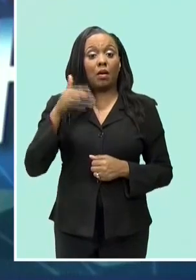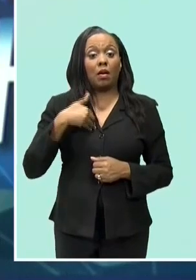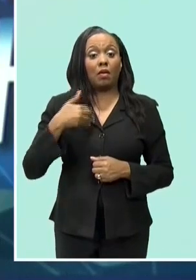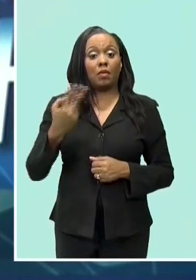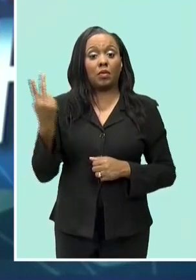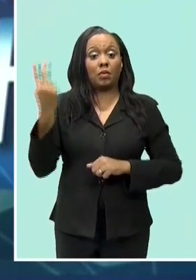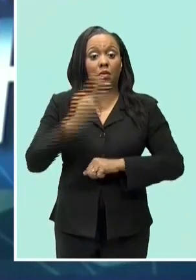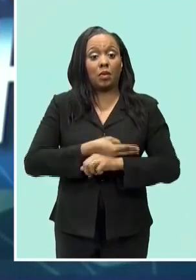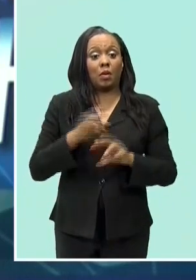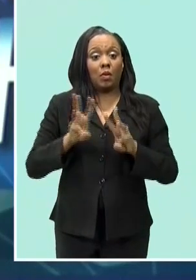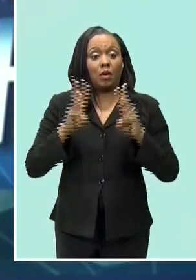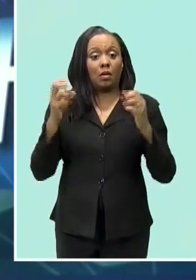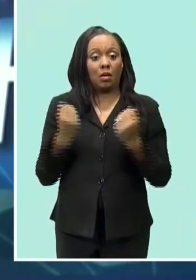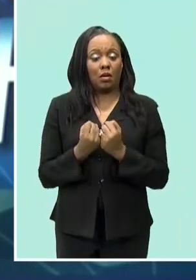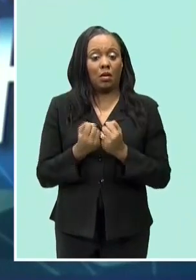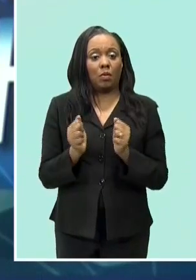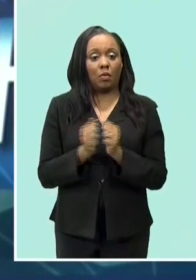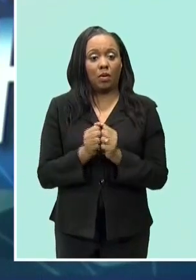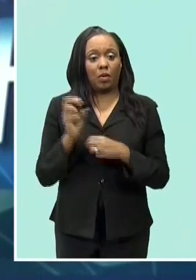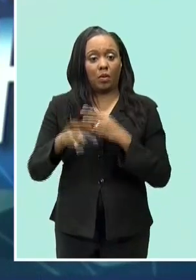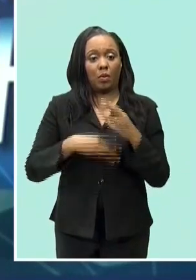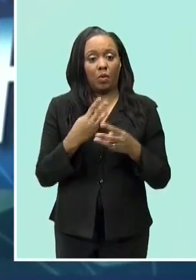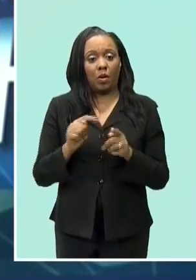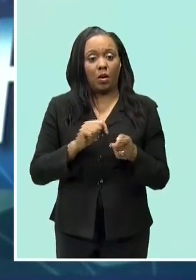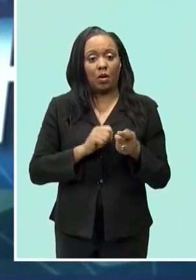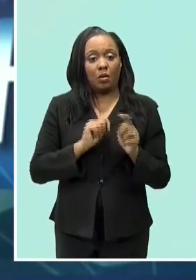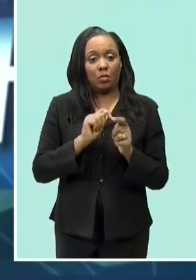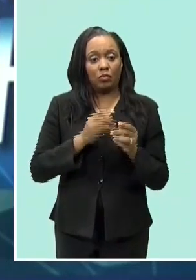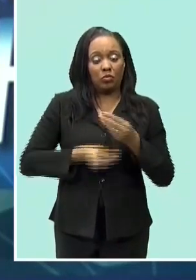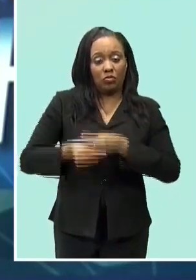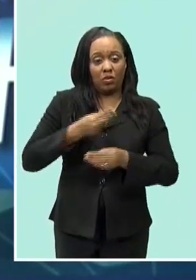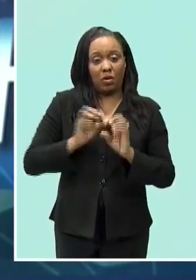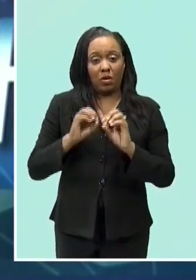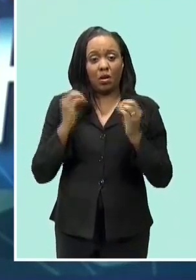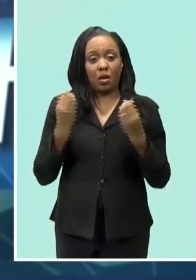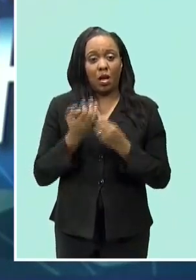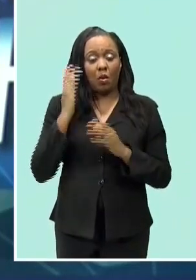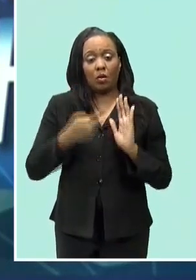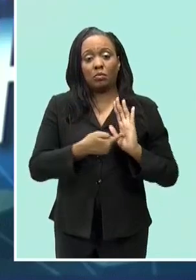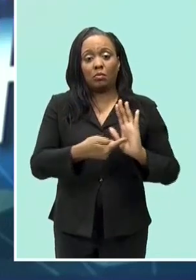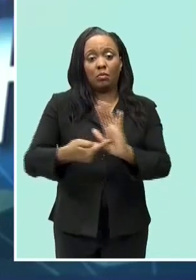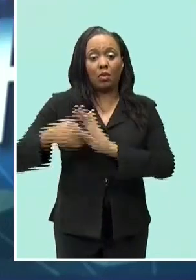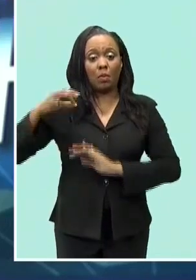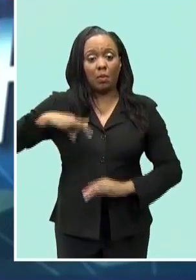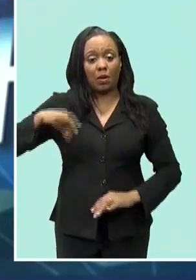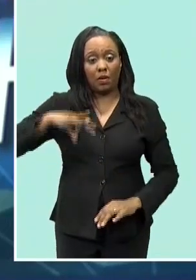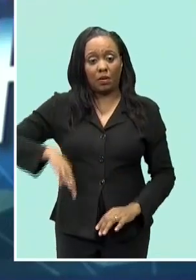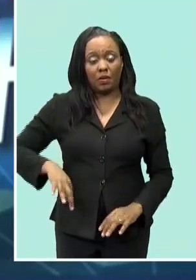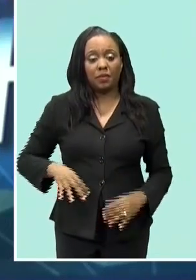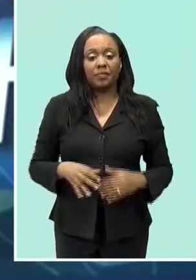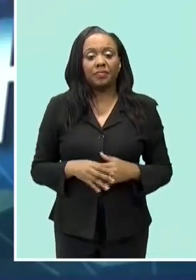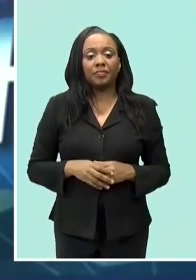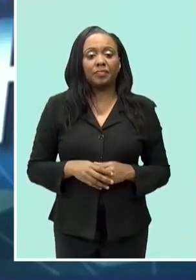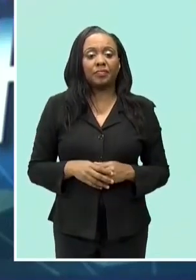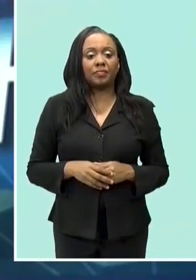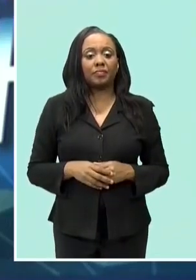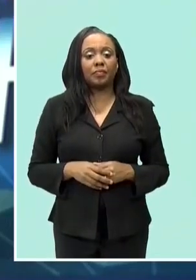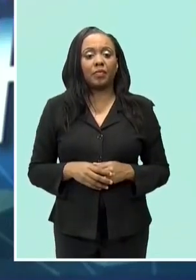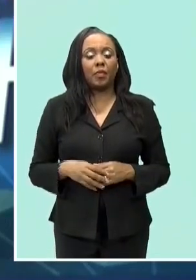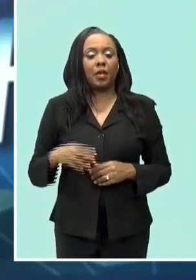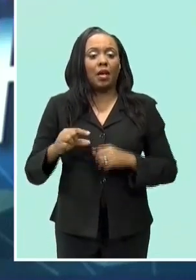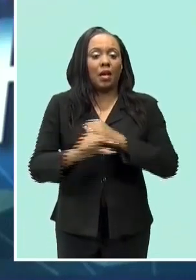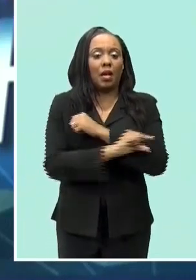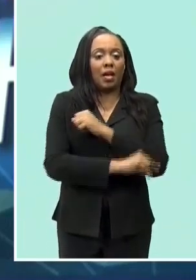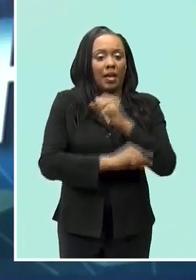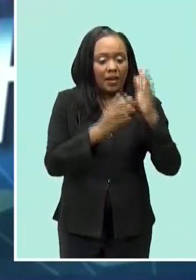Trade Organization Committee will outline several benefits for the island. Well, a Guyanese of Ascension and